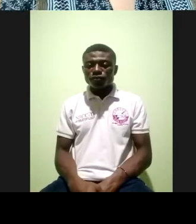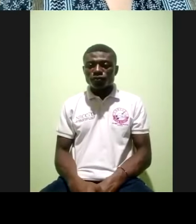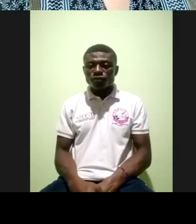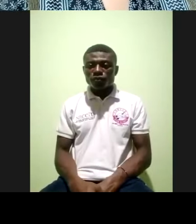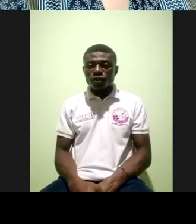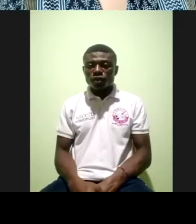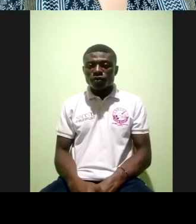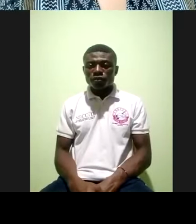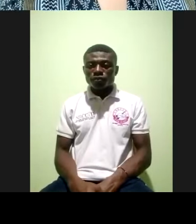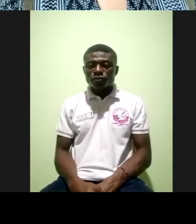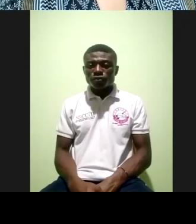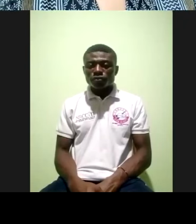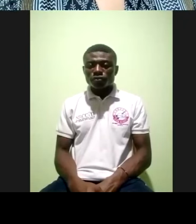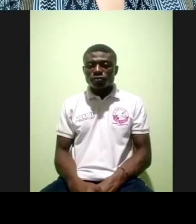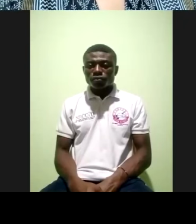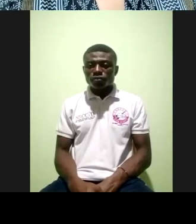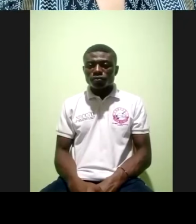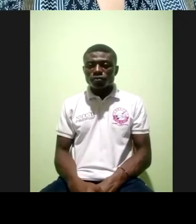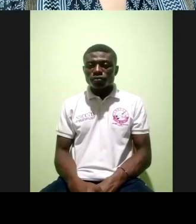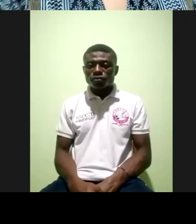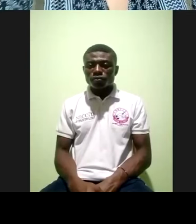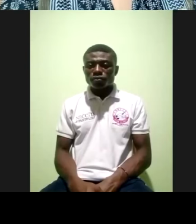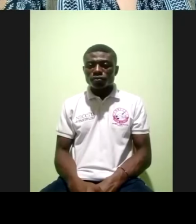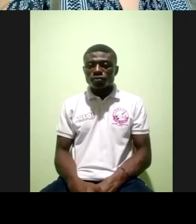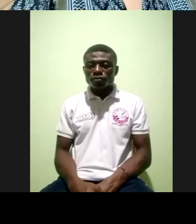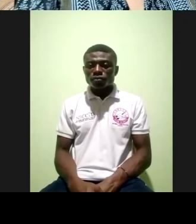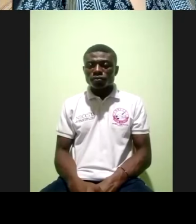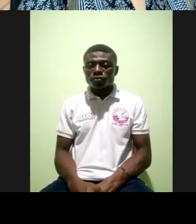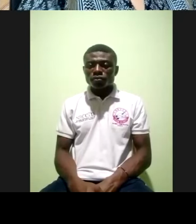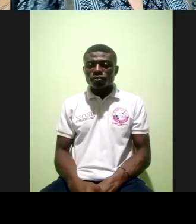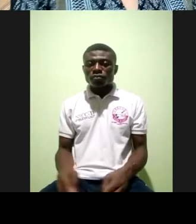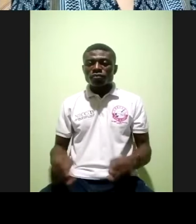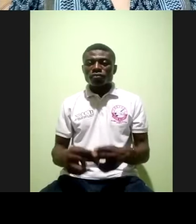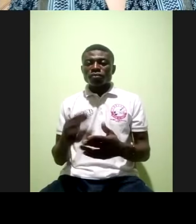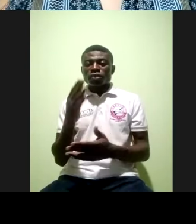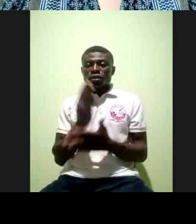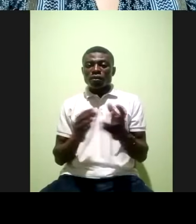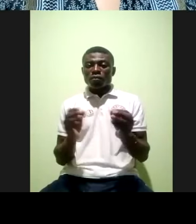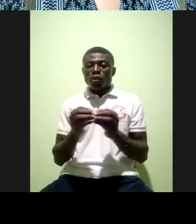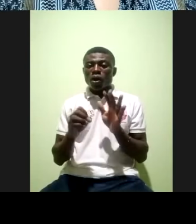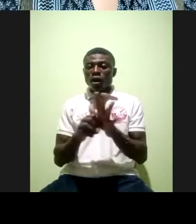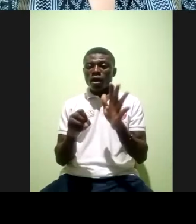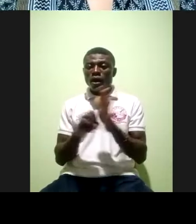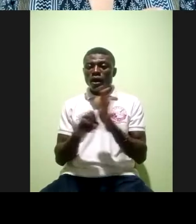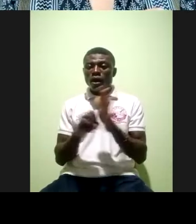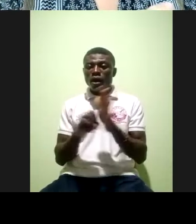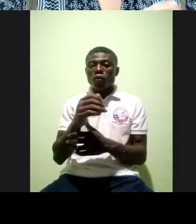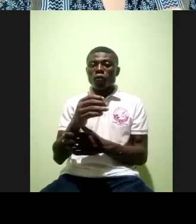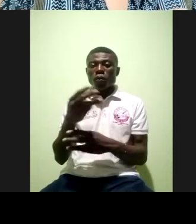So it's taking, yeah. So some more examples of the challenges in math